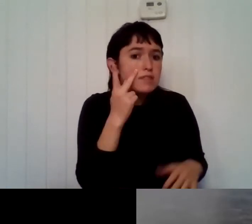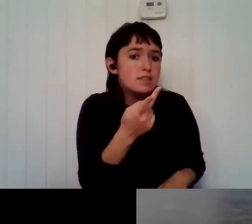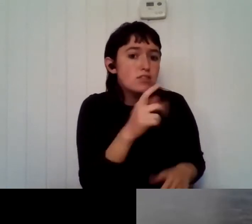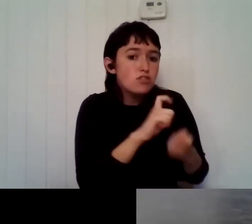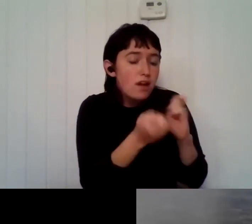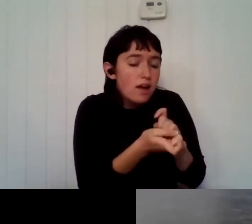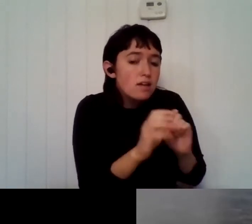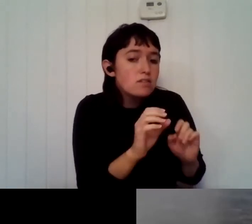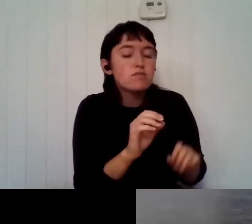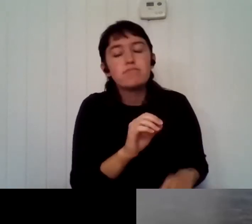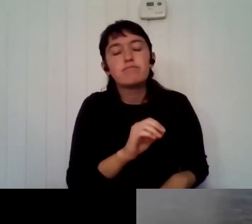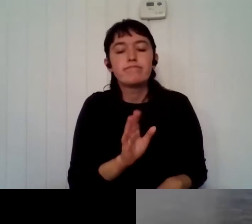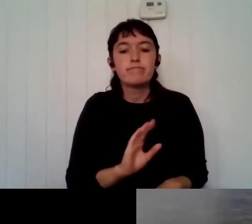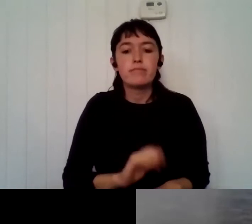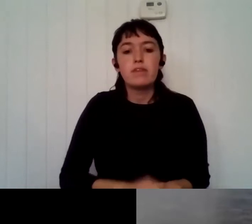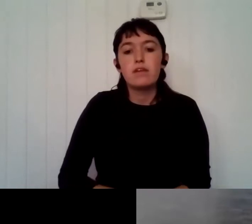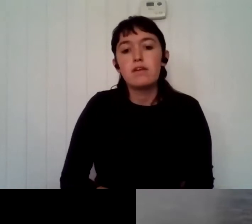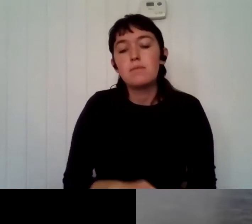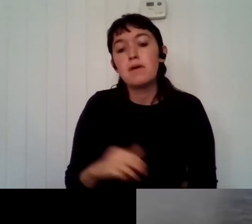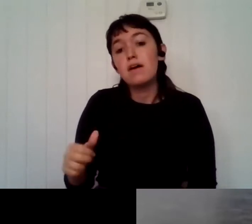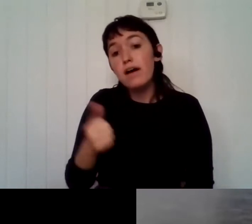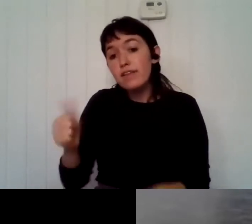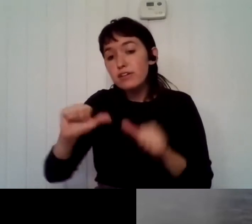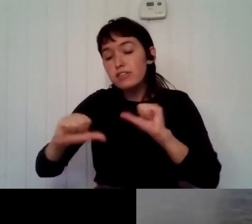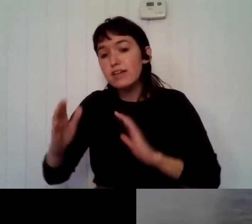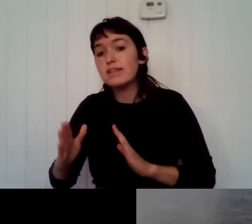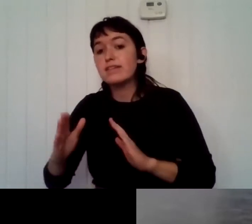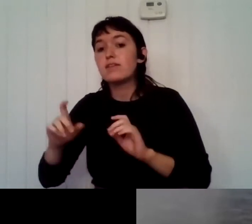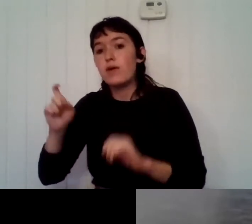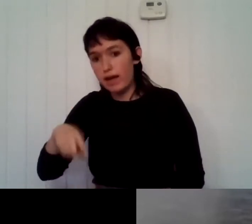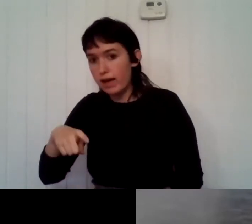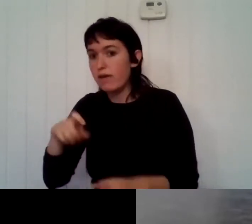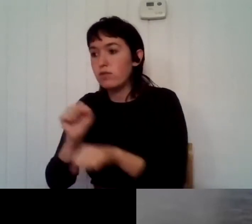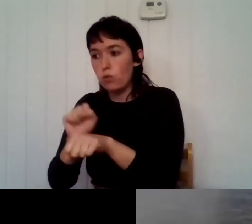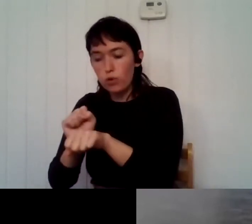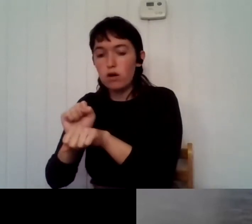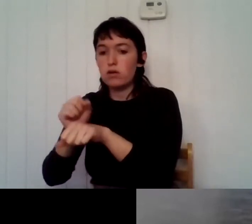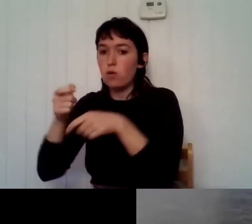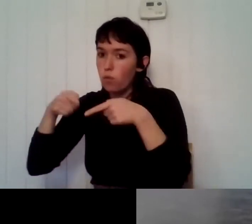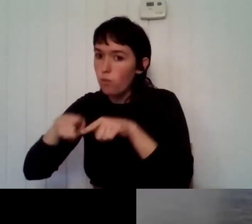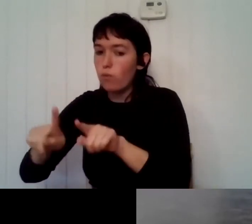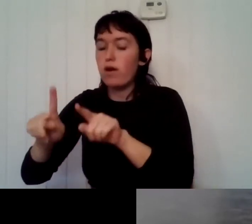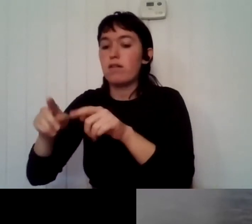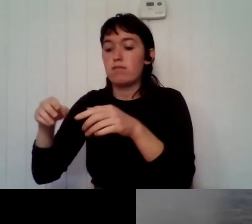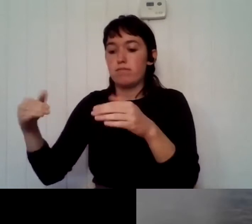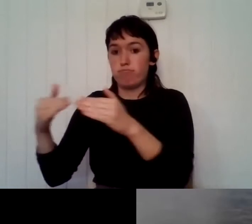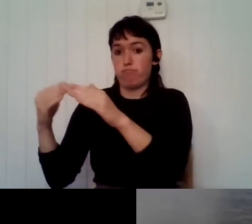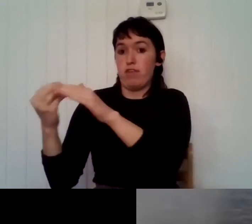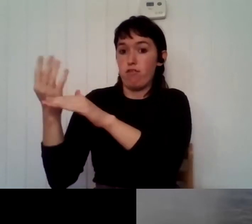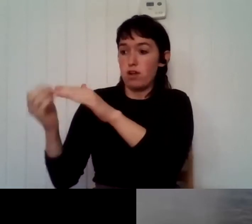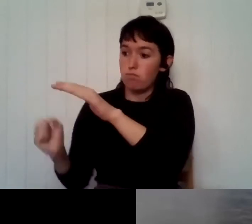for example, there's other scientists that have to work while the volcano is erupting. So some of my colleagues had to go there and